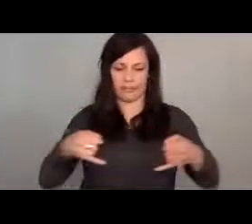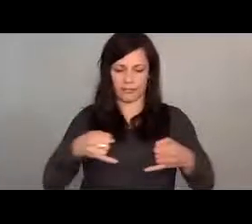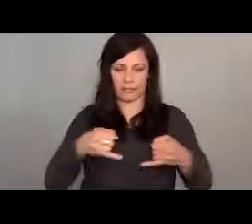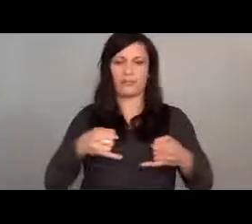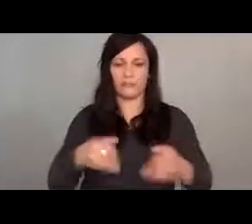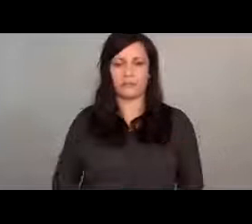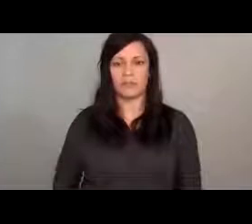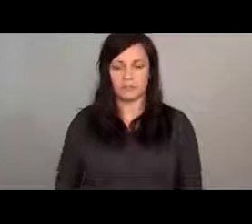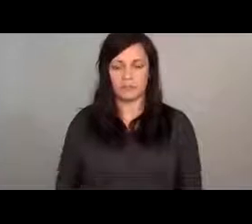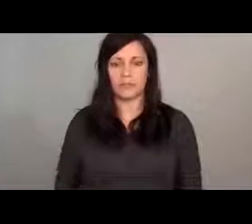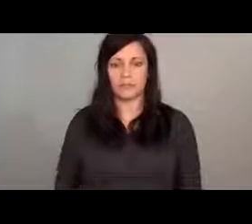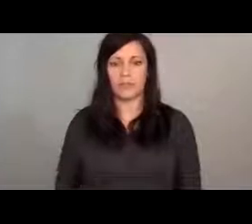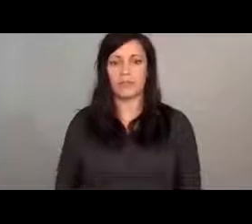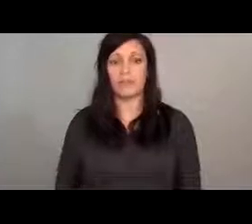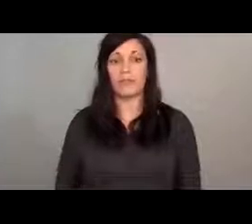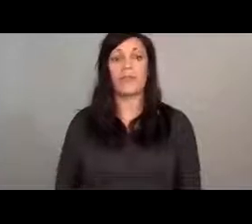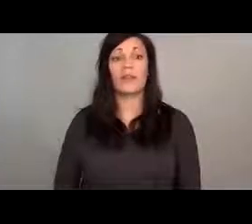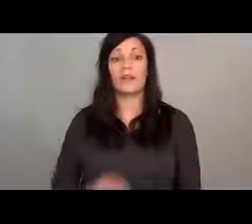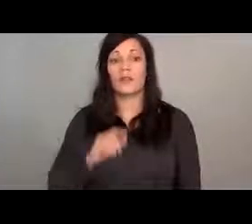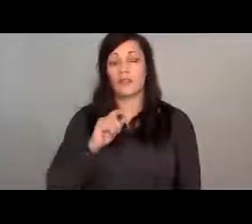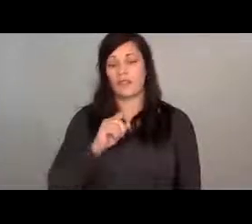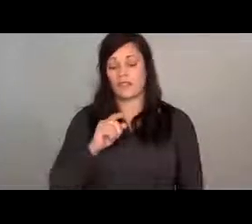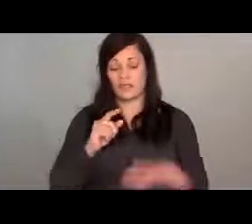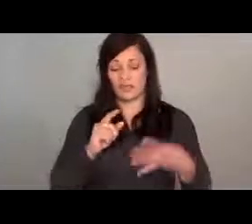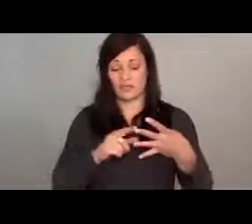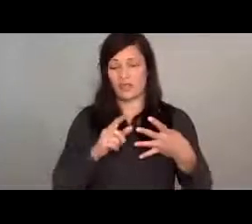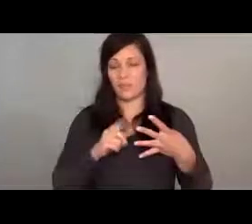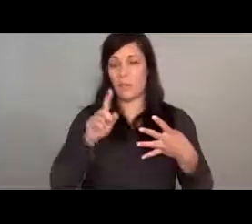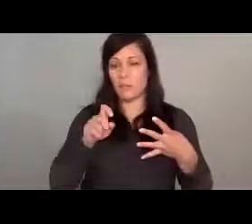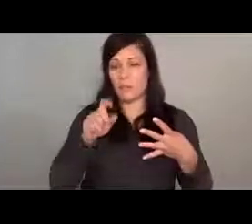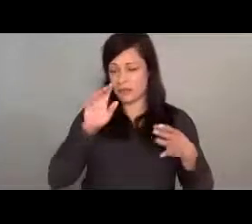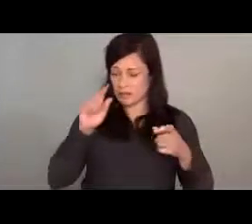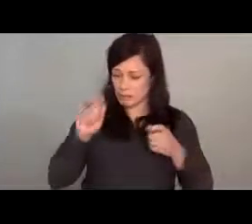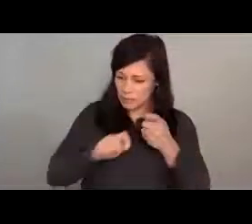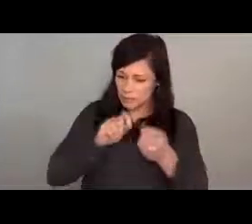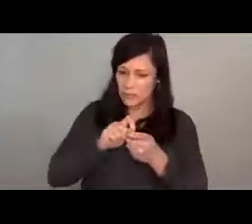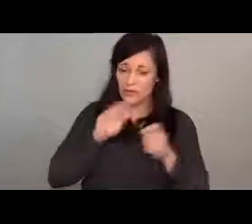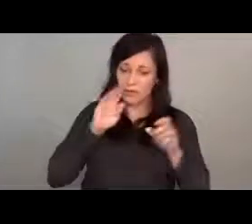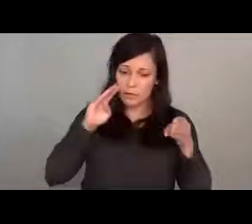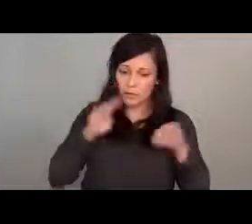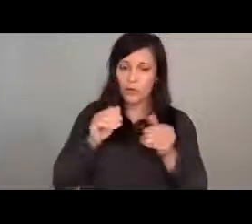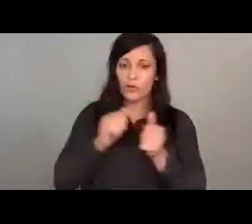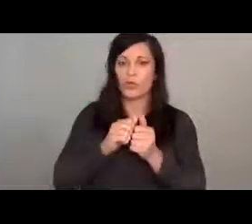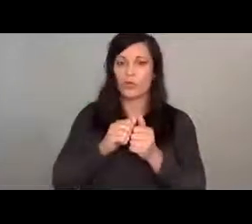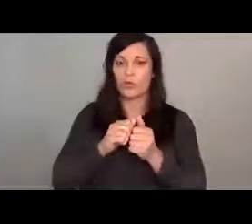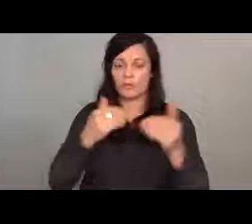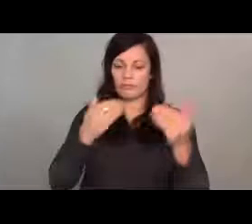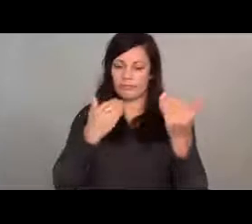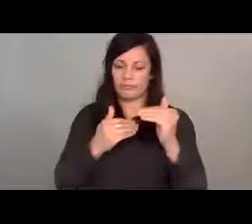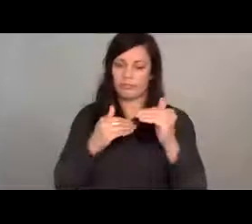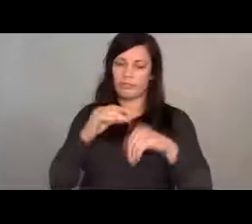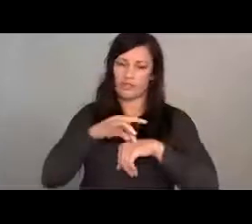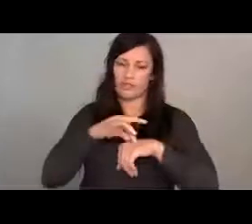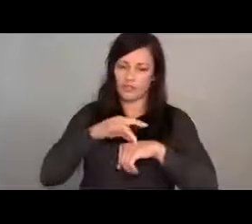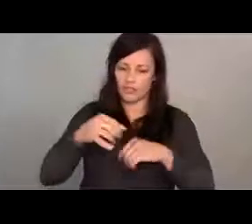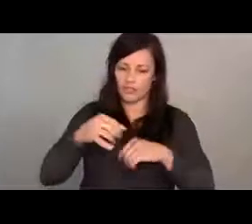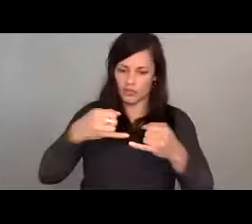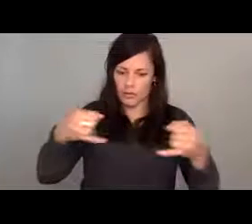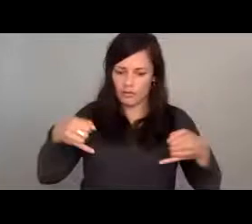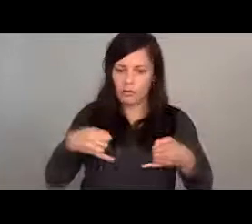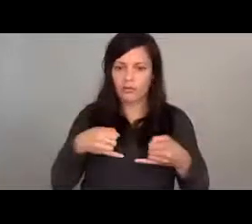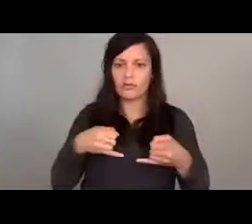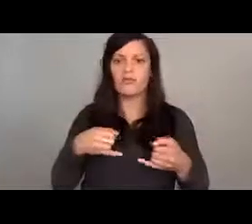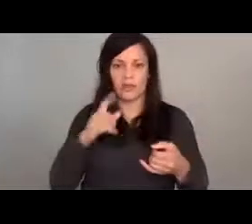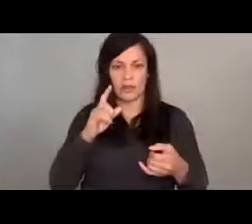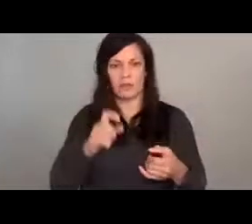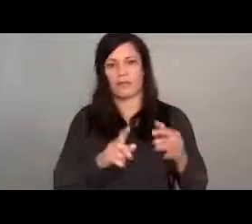So these organizations must be focused specifically on a geographic area, and it should be referenced throughout